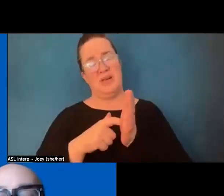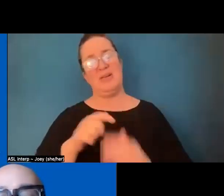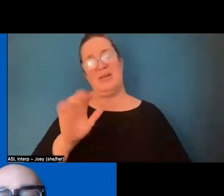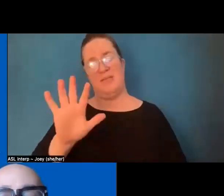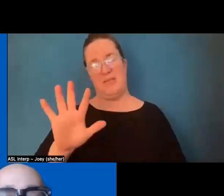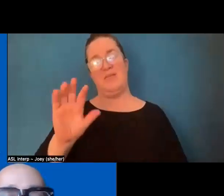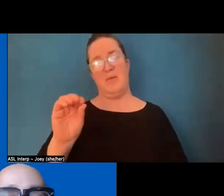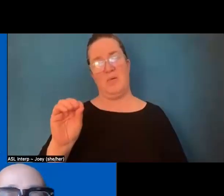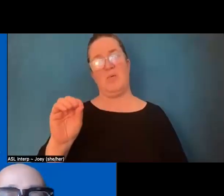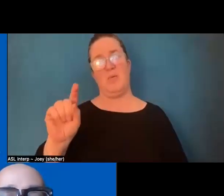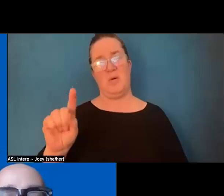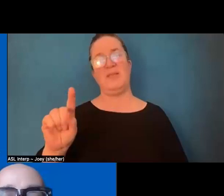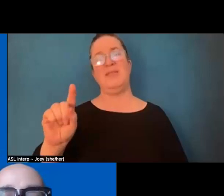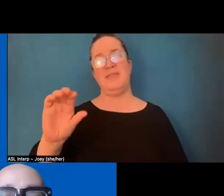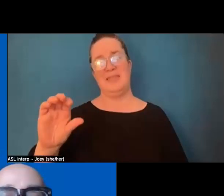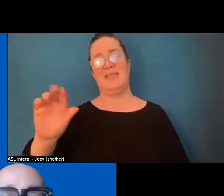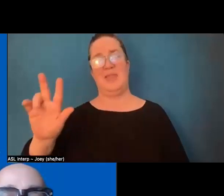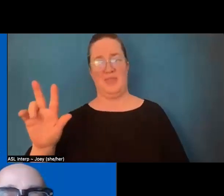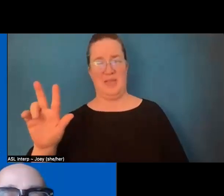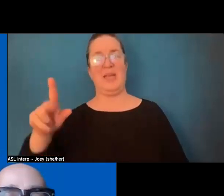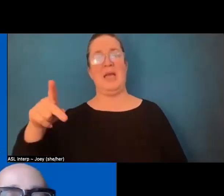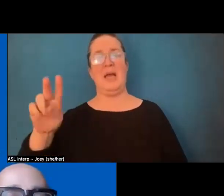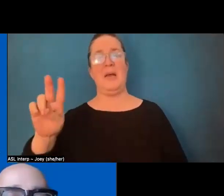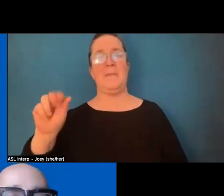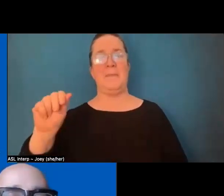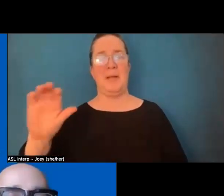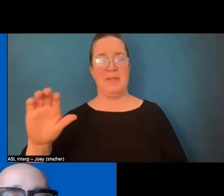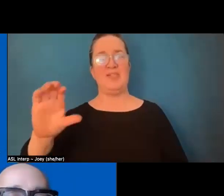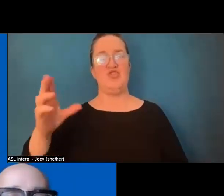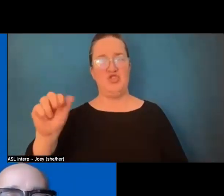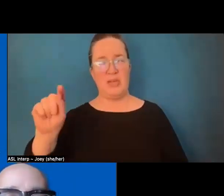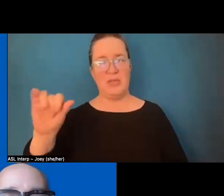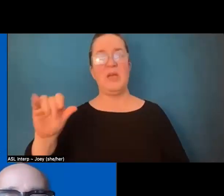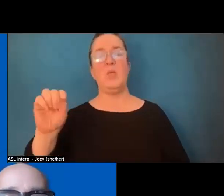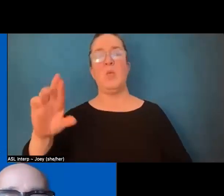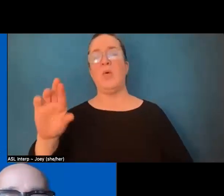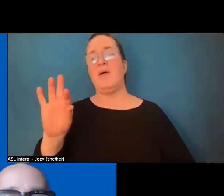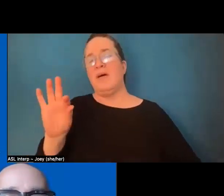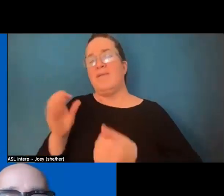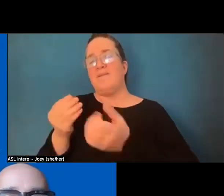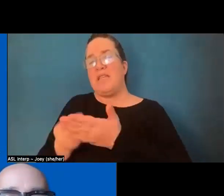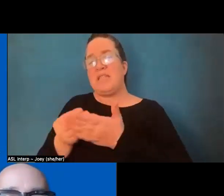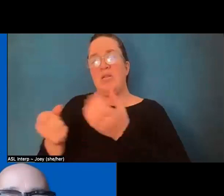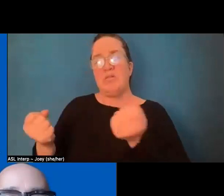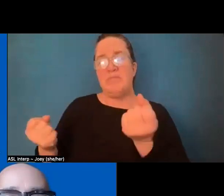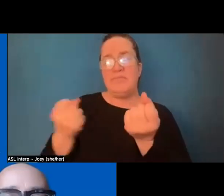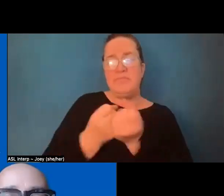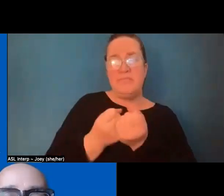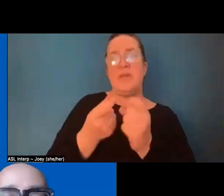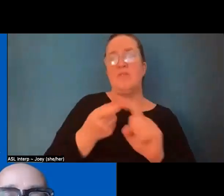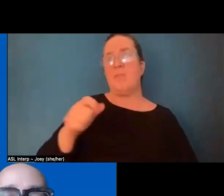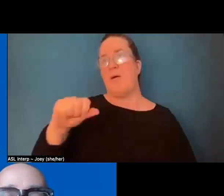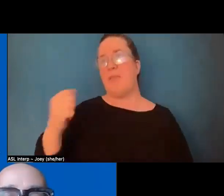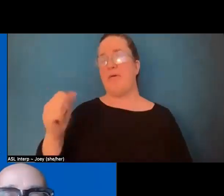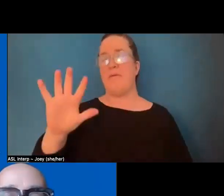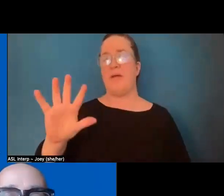501c3 public charity or fiscally sponsored by a 501c3 public charity, or that you are a federally or state recognized tribal entity.